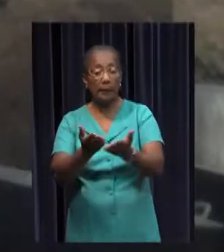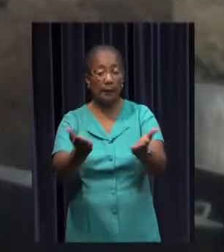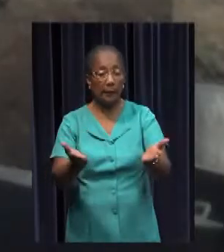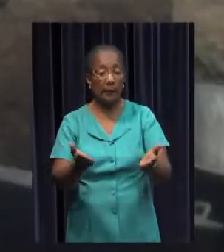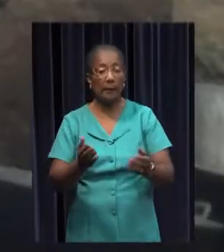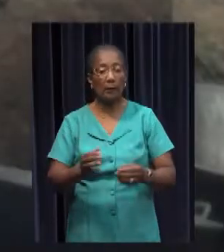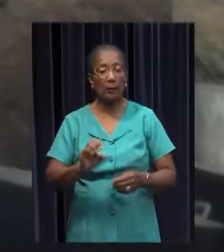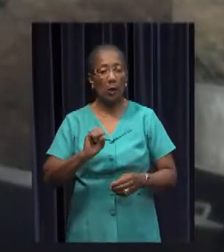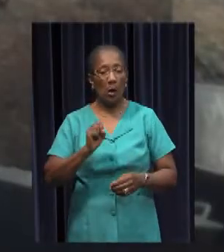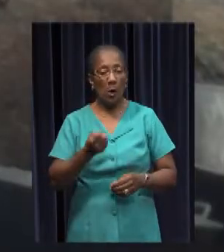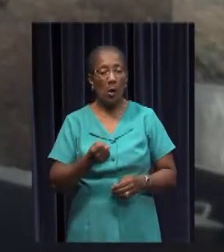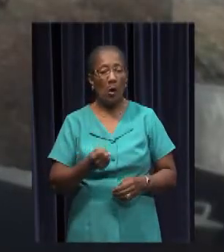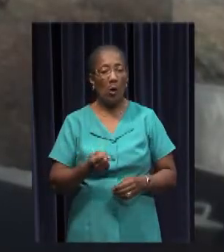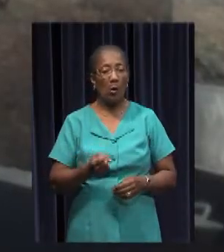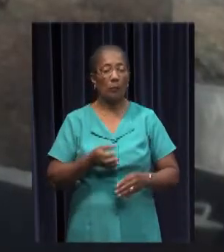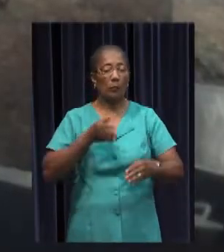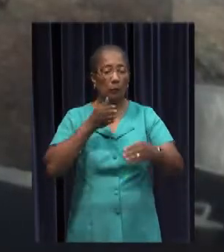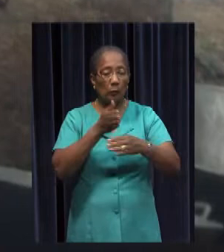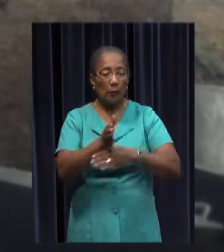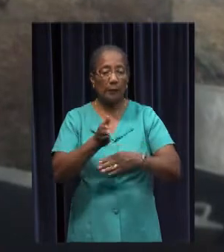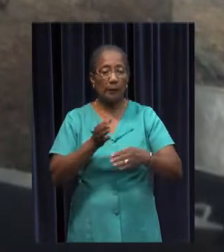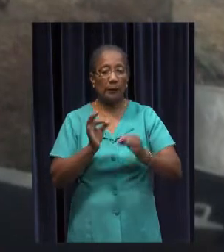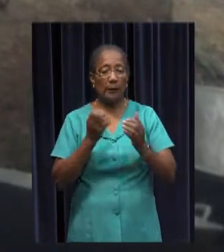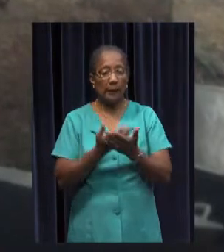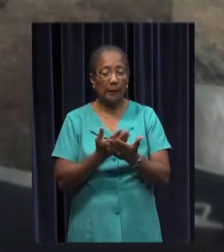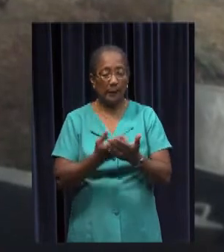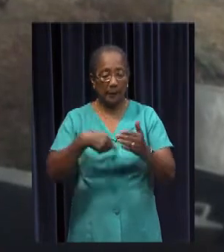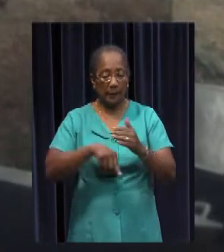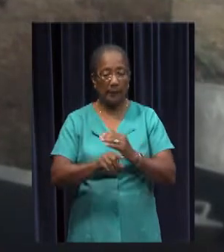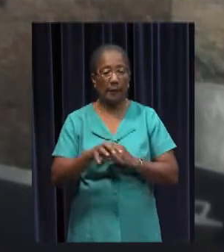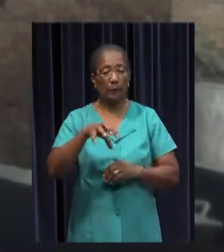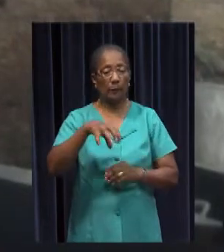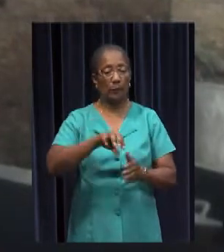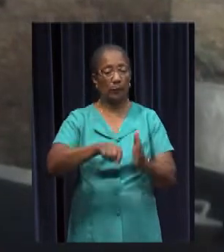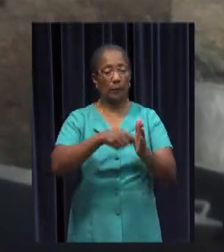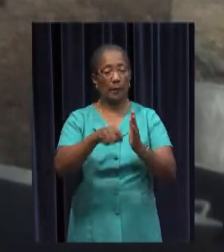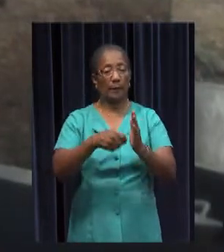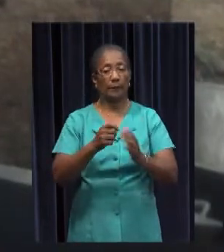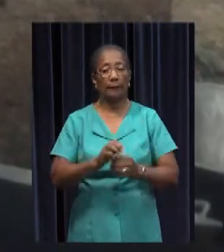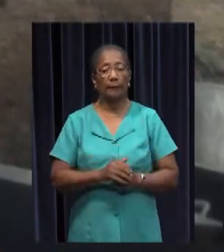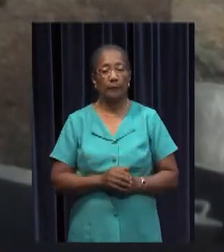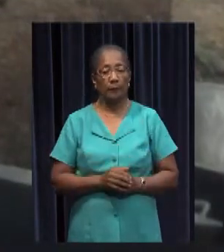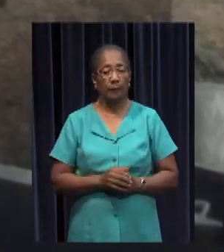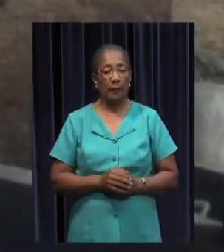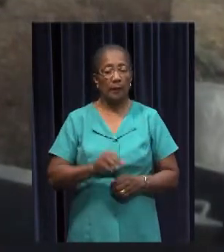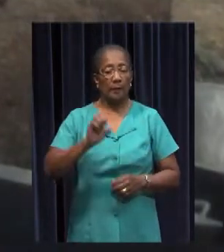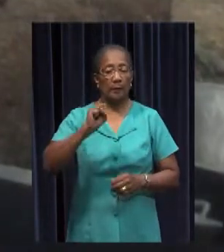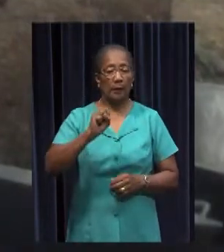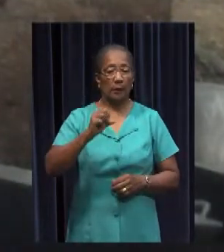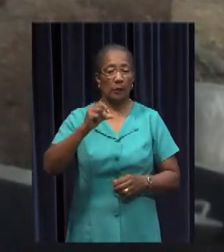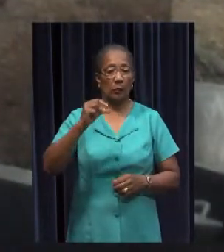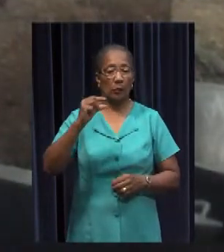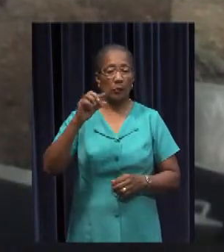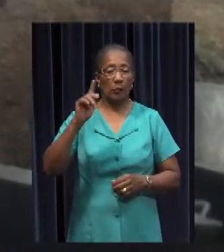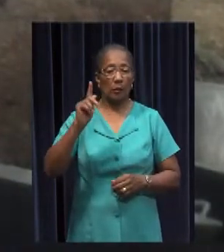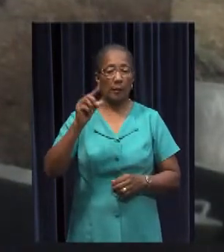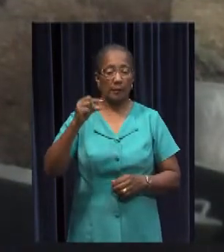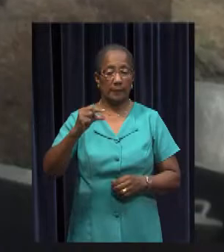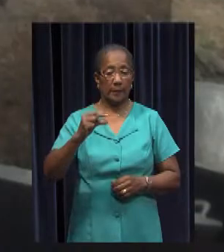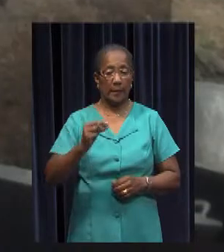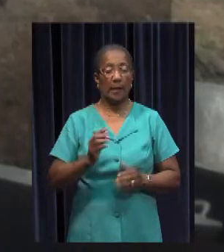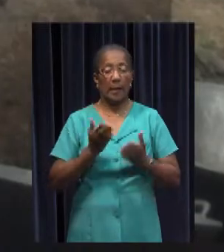information, and education to ensure continuity within these projects.